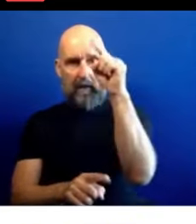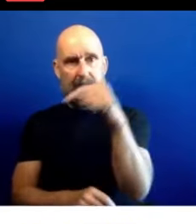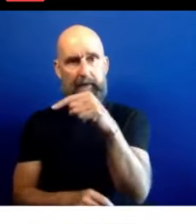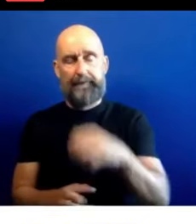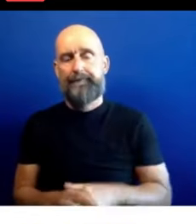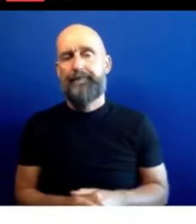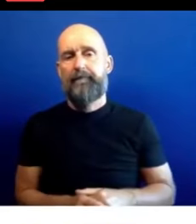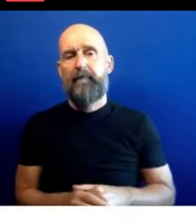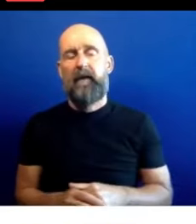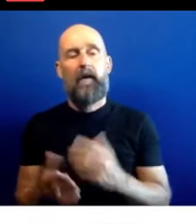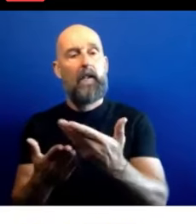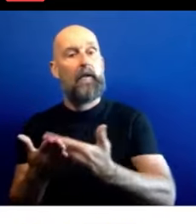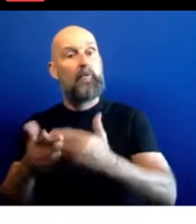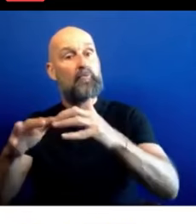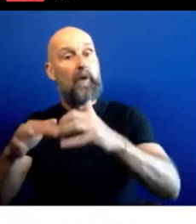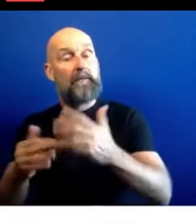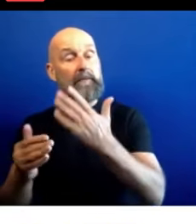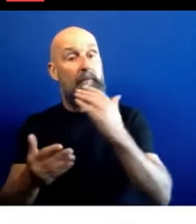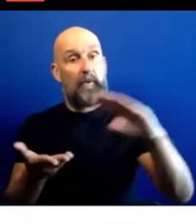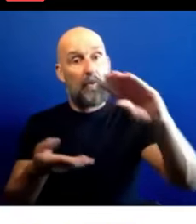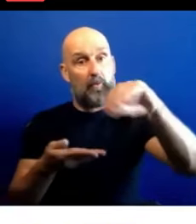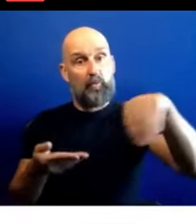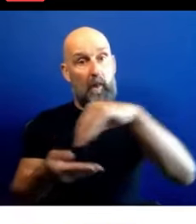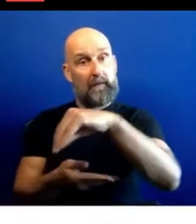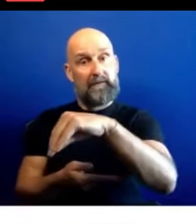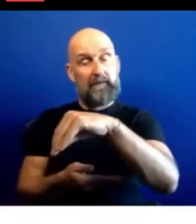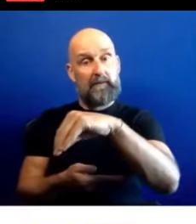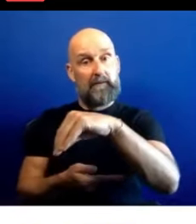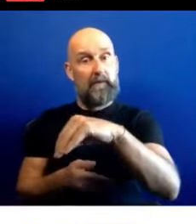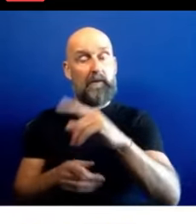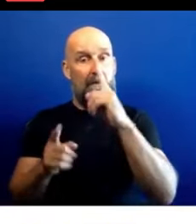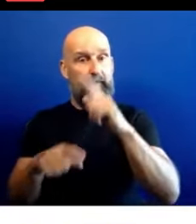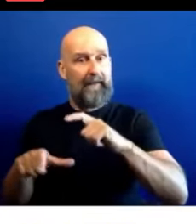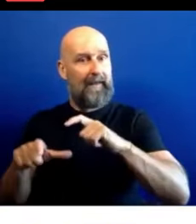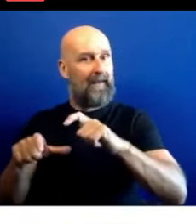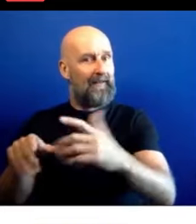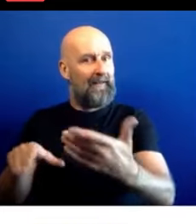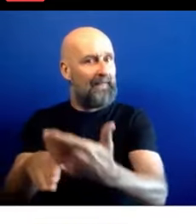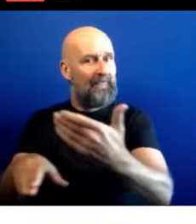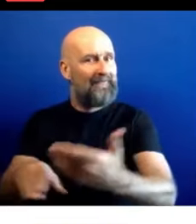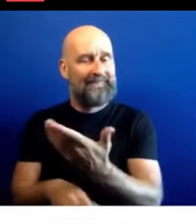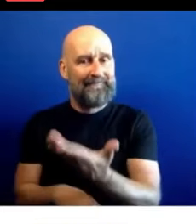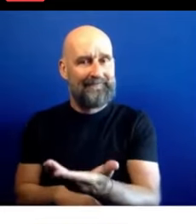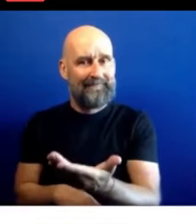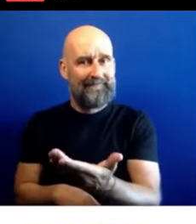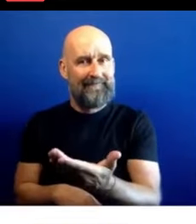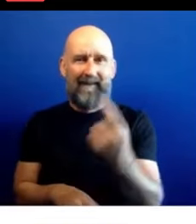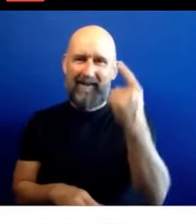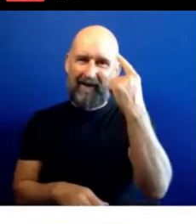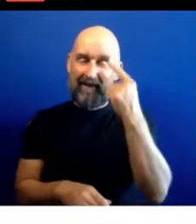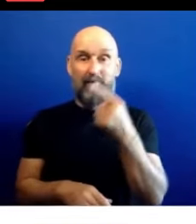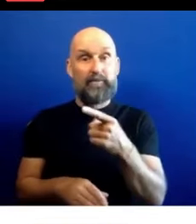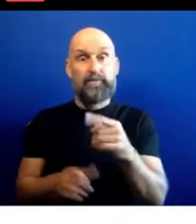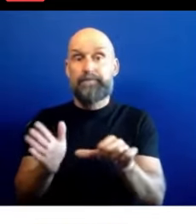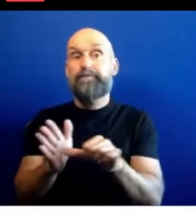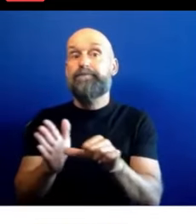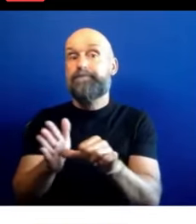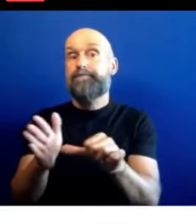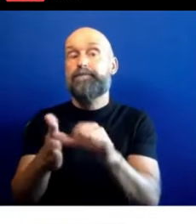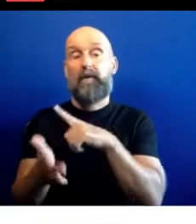do not receive royalties, they are less likely to be able to sustain their careers. And think about that, that's a real problem for writers